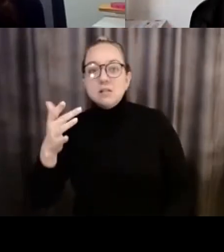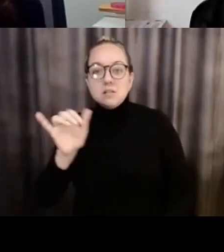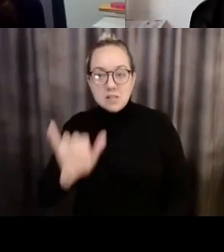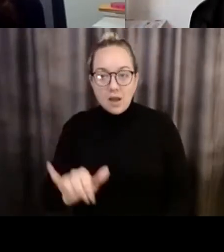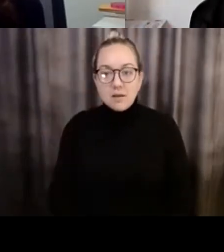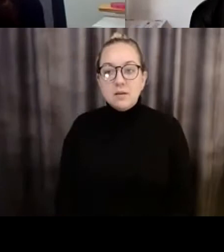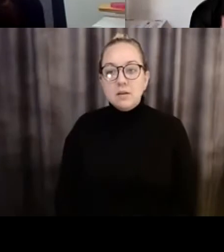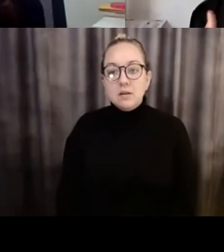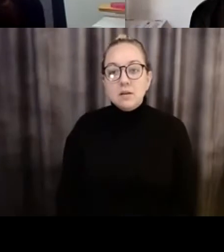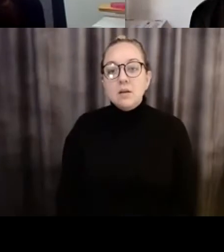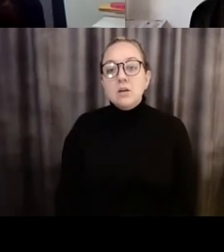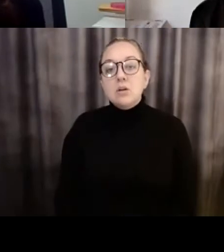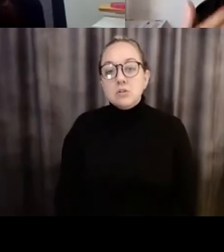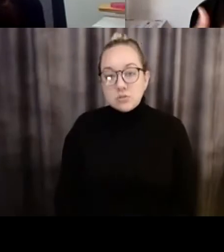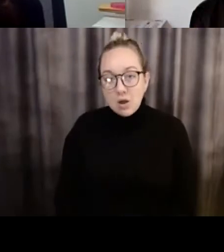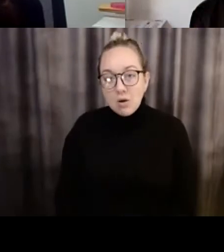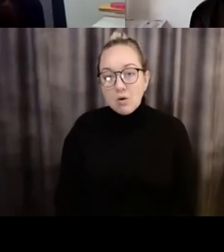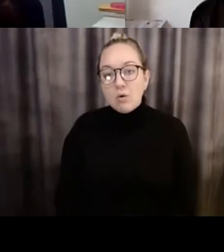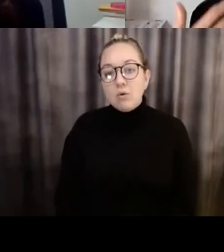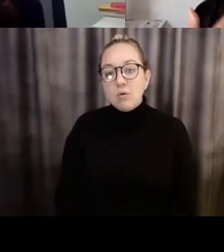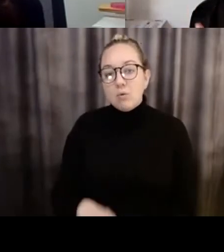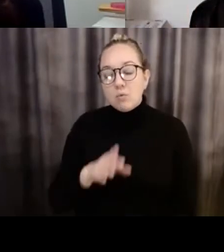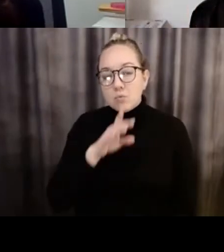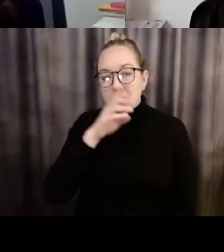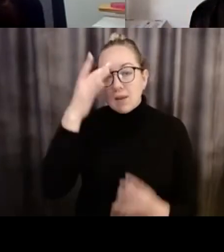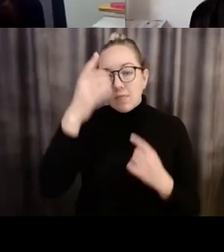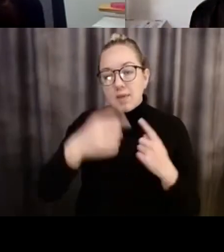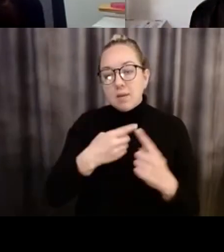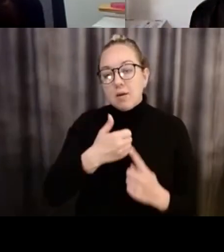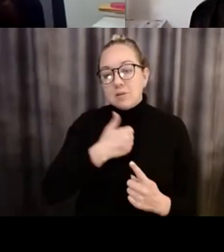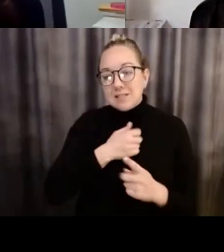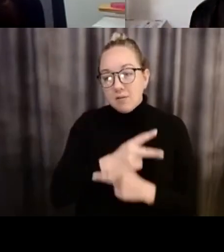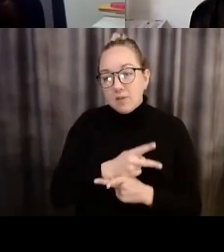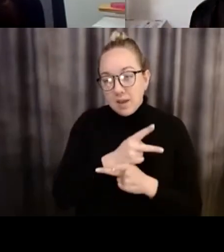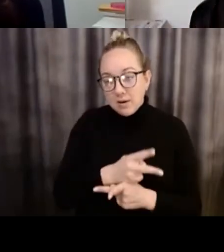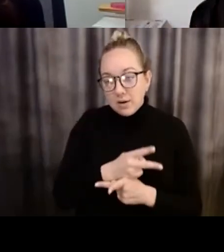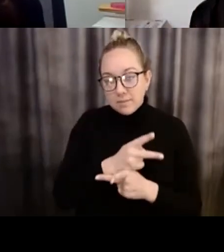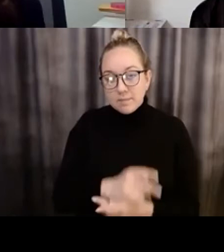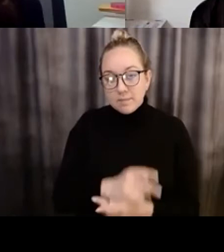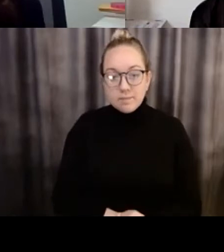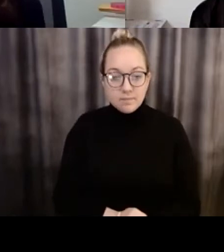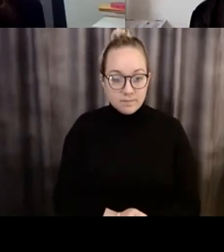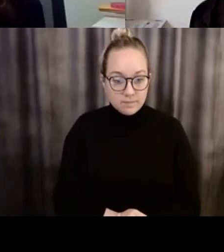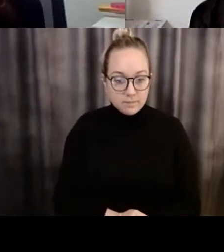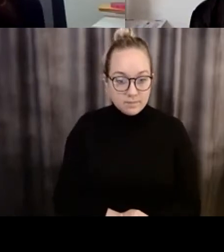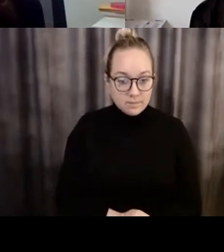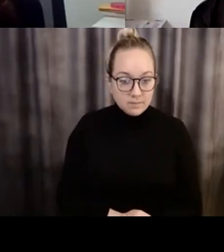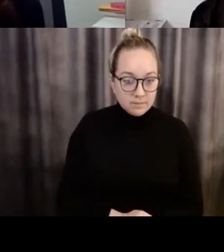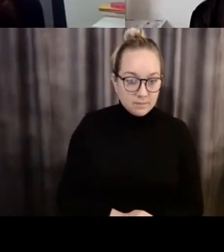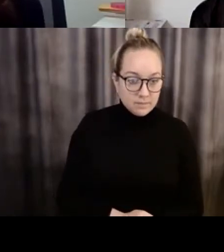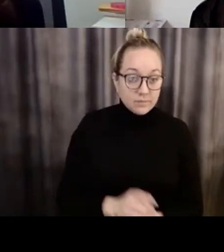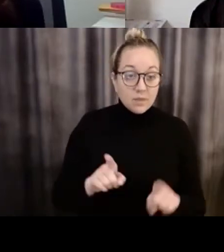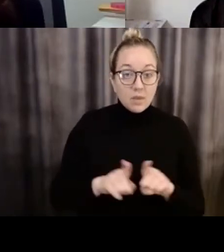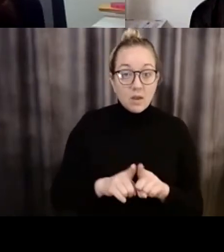So I would just say, really think about self-care and anxiety reducing. And, if you're really anxious